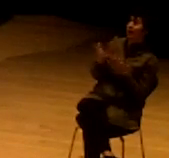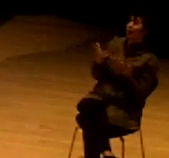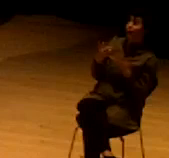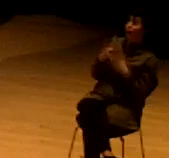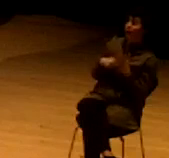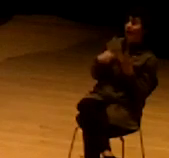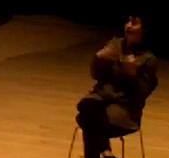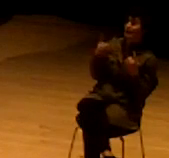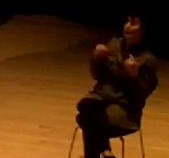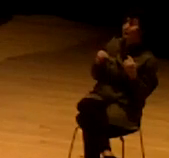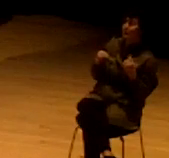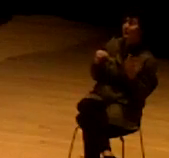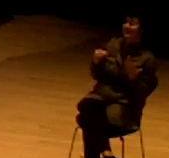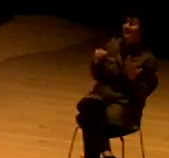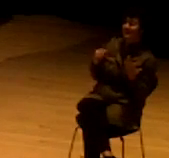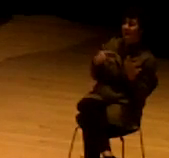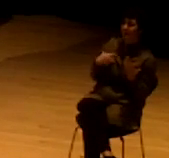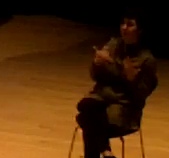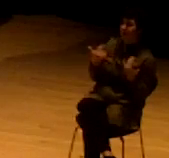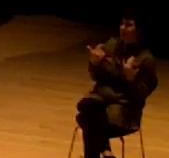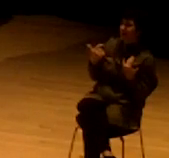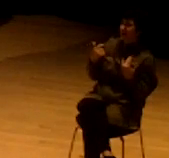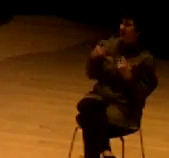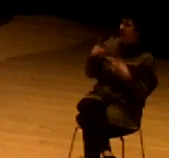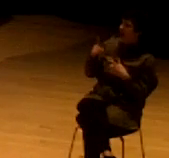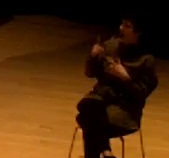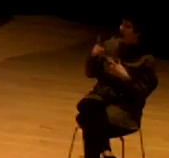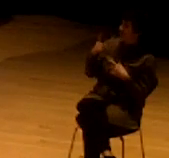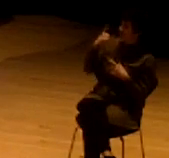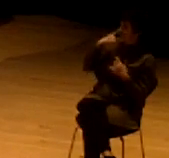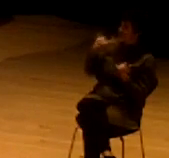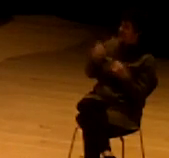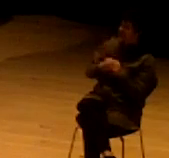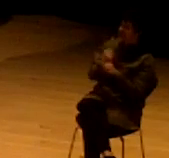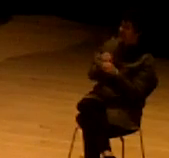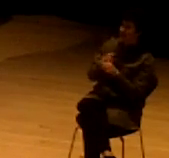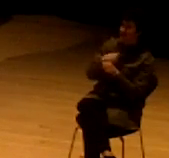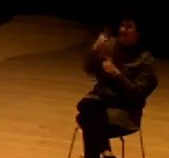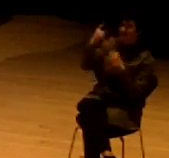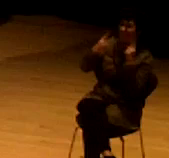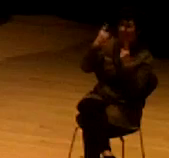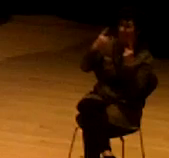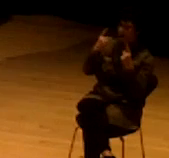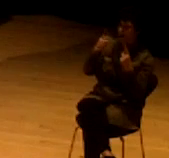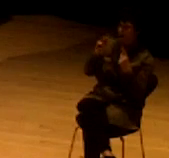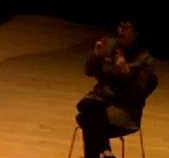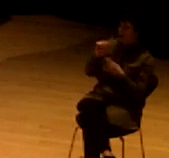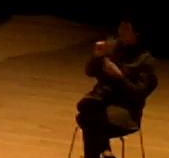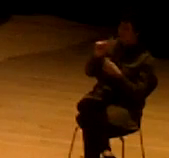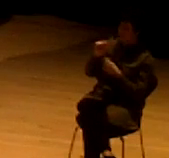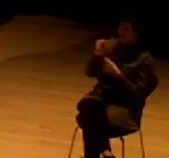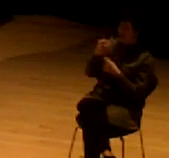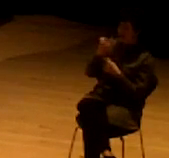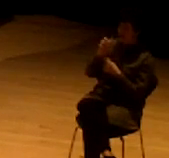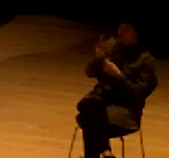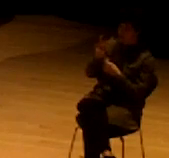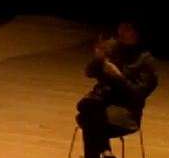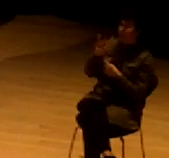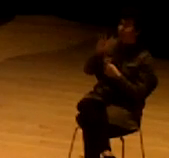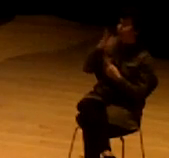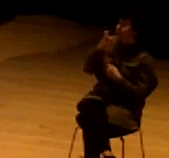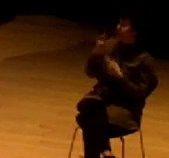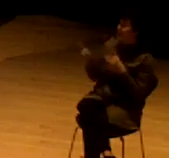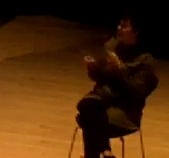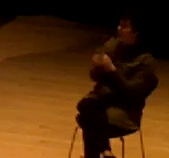Matthew because he came to the workshop today, and I said, everybody put your hand on your sacrum, and he said, I don't have a